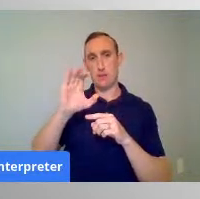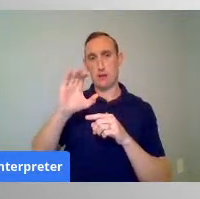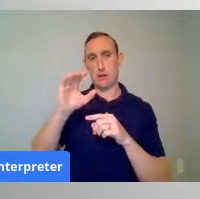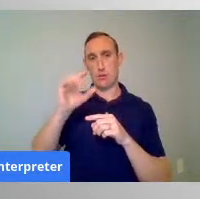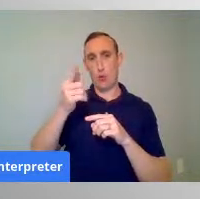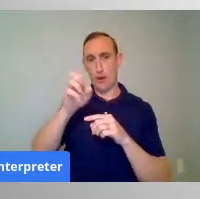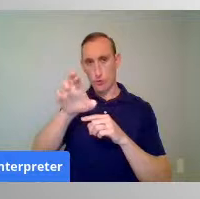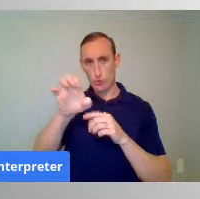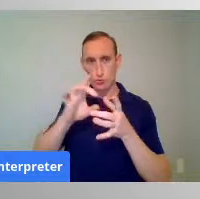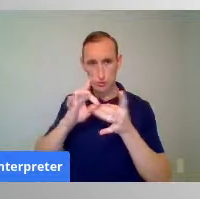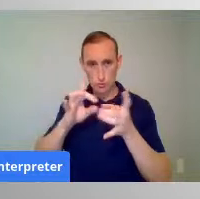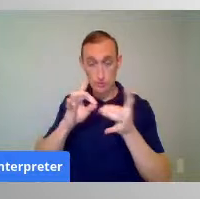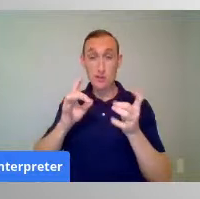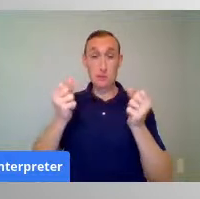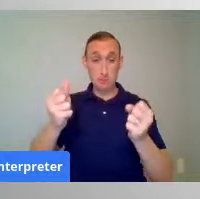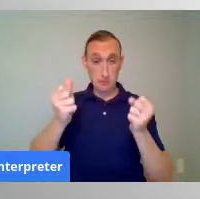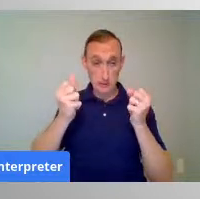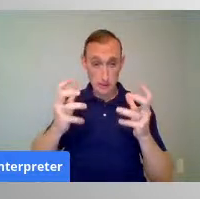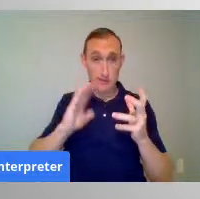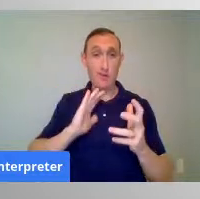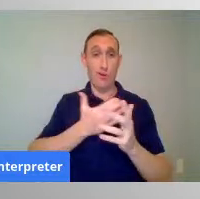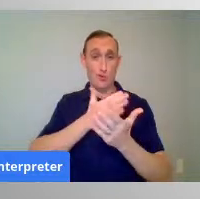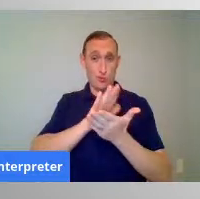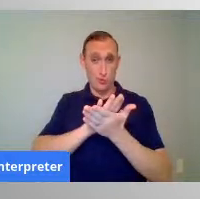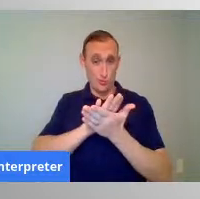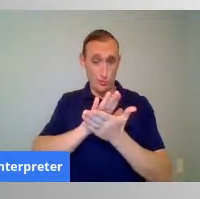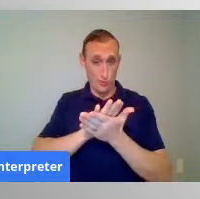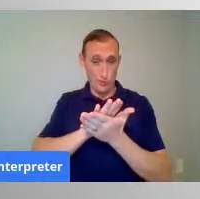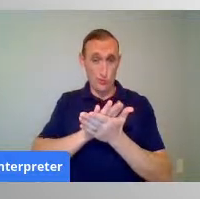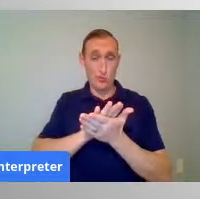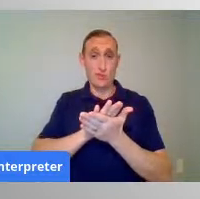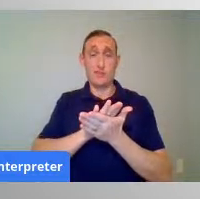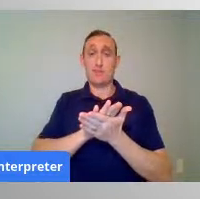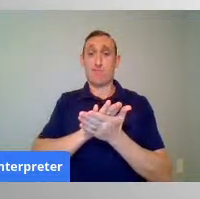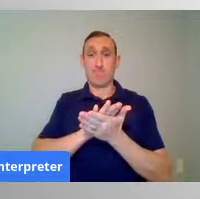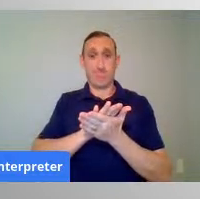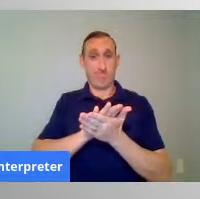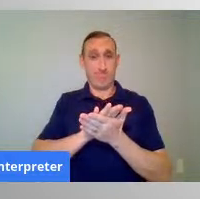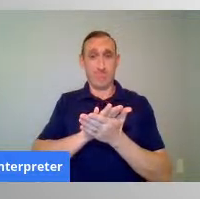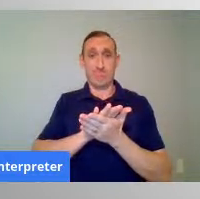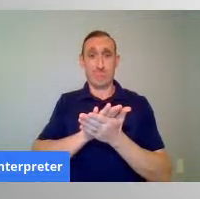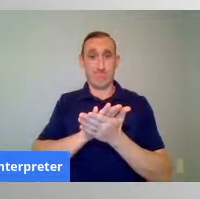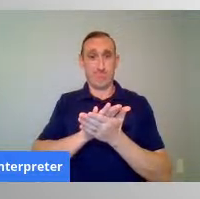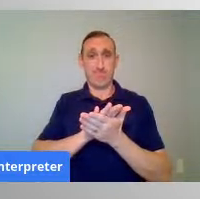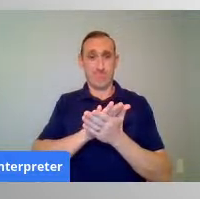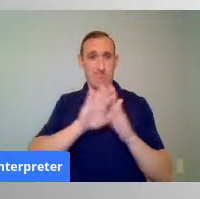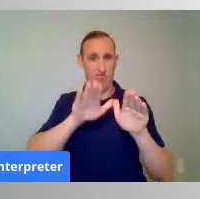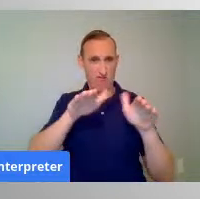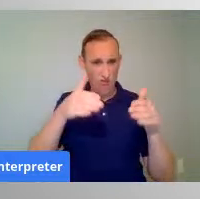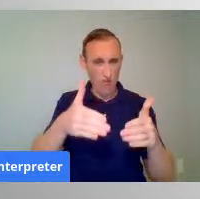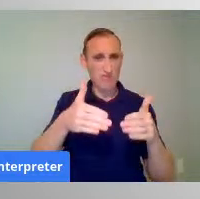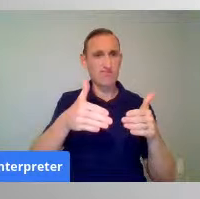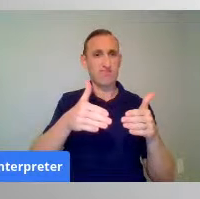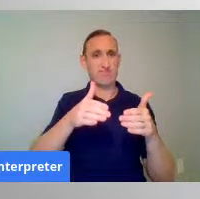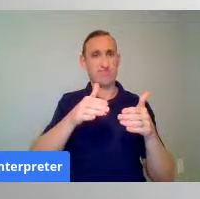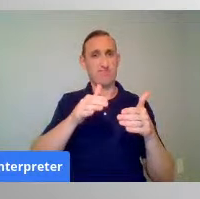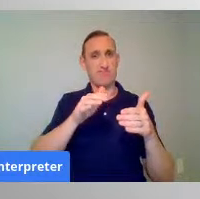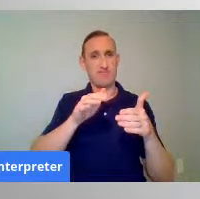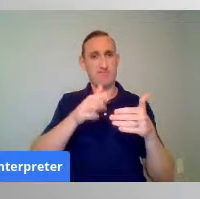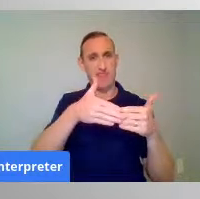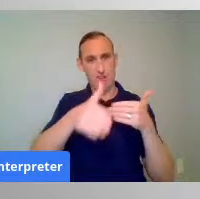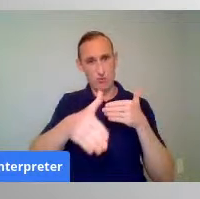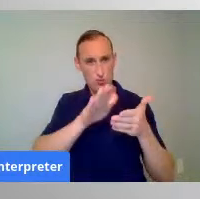our schools, Dr. Yeager, it would be just basically after school childcare with some tutoring and some